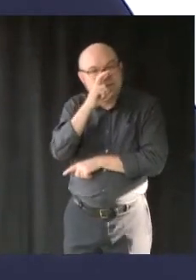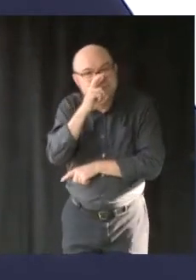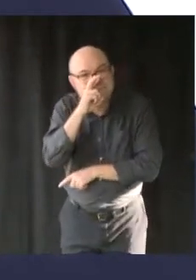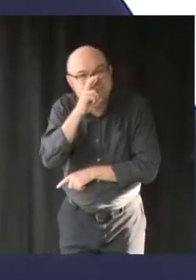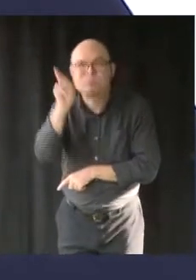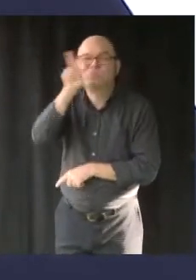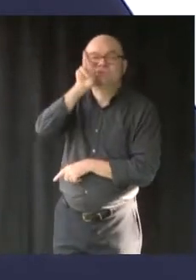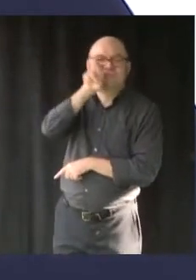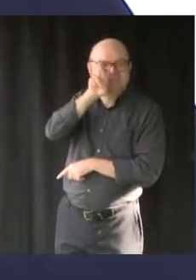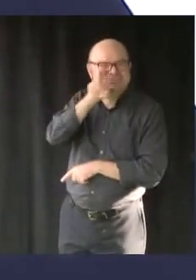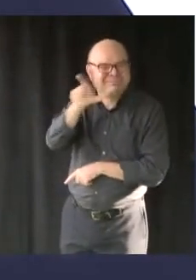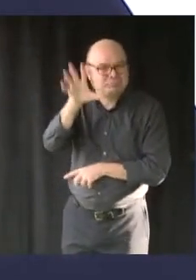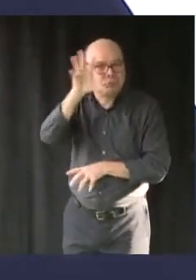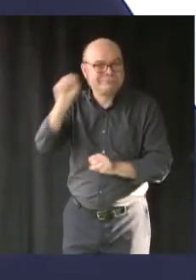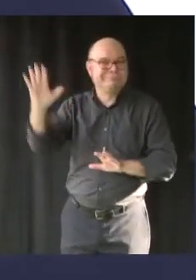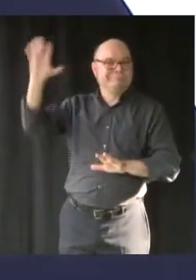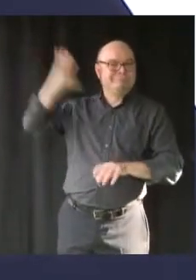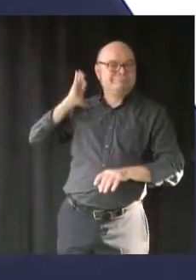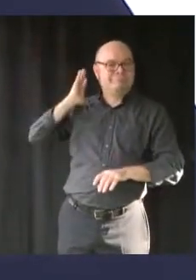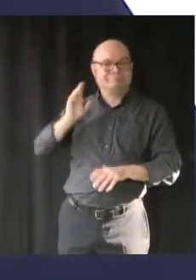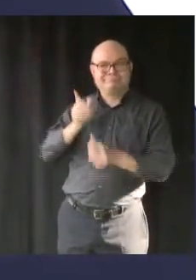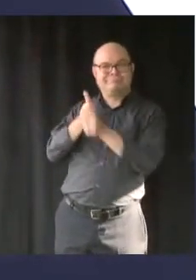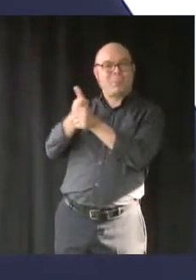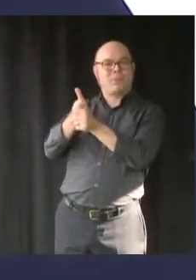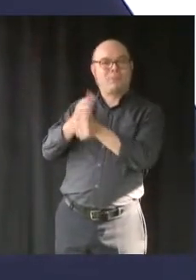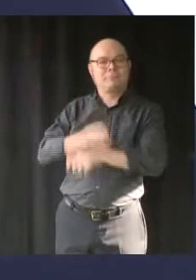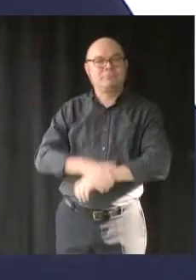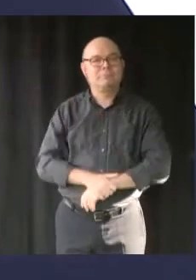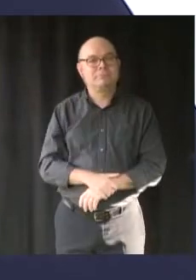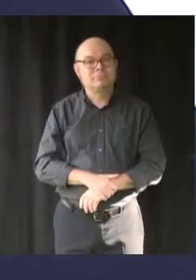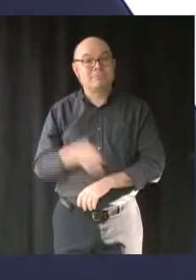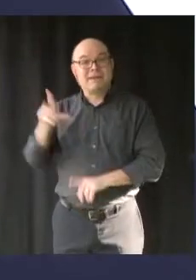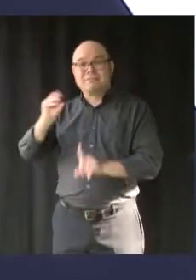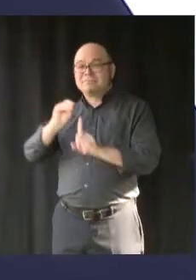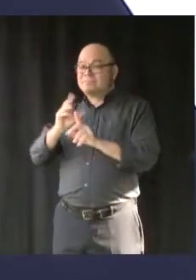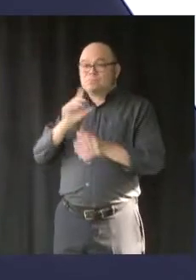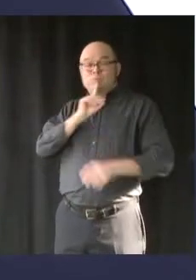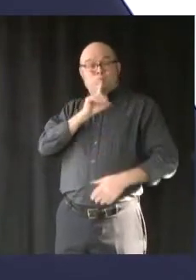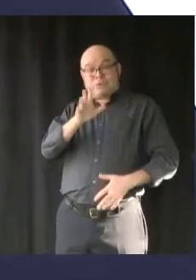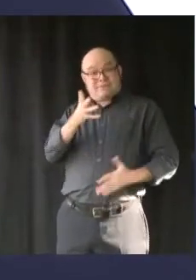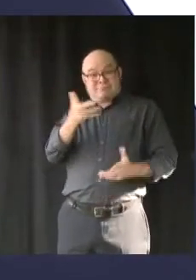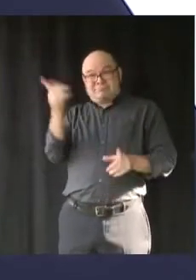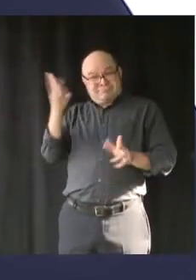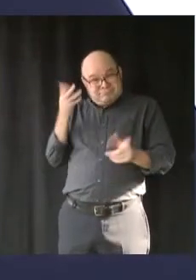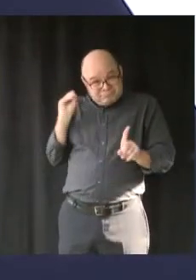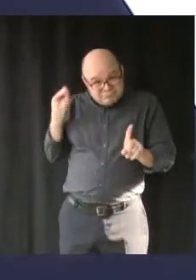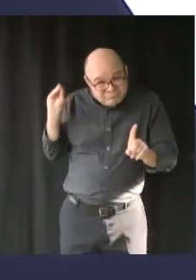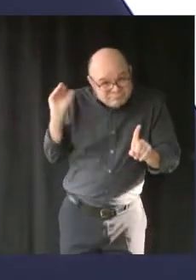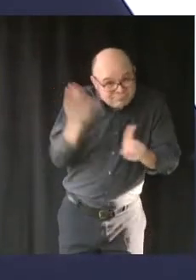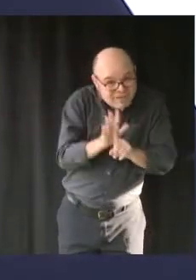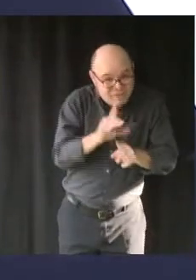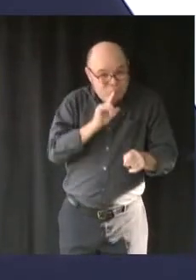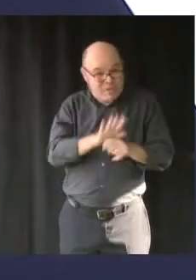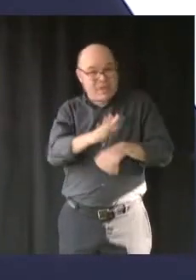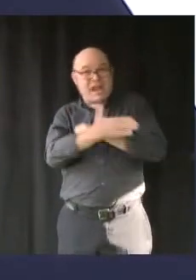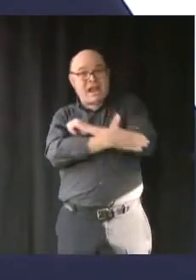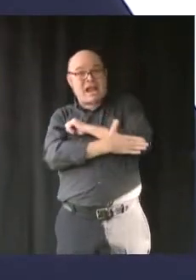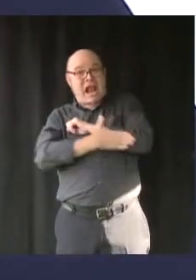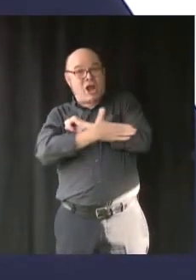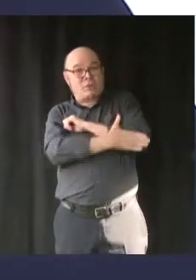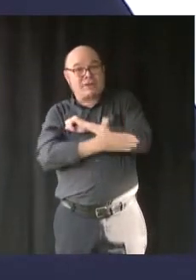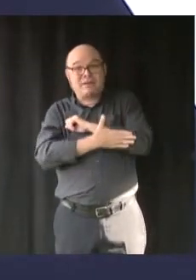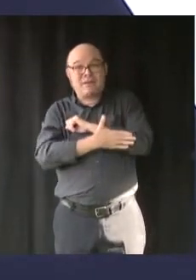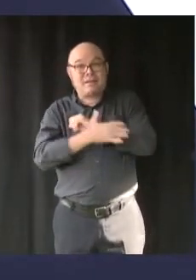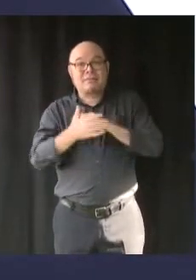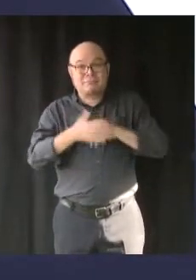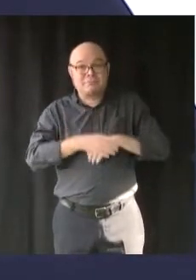nation's enduring obligations made concrete at this university. And it is great to be here at the